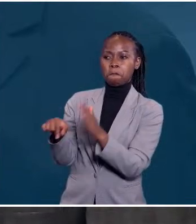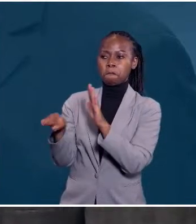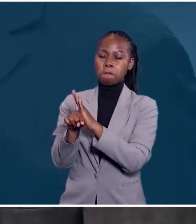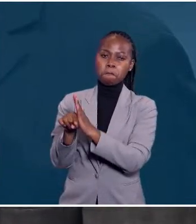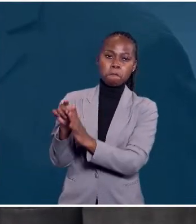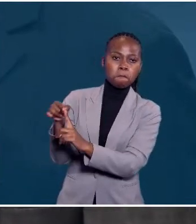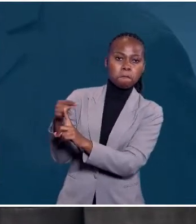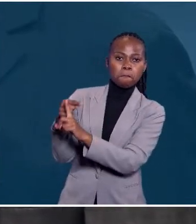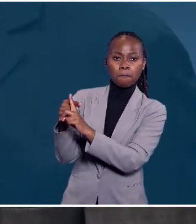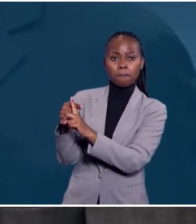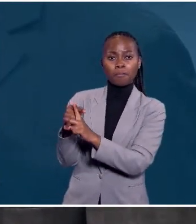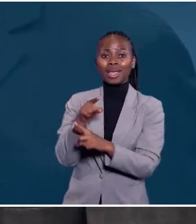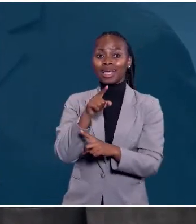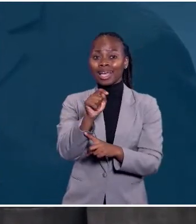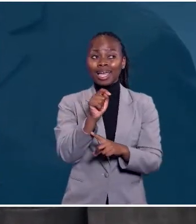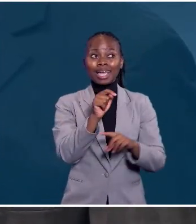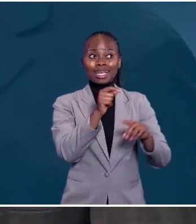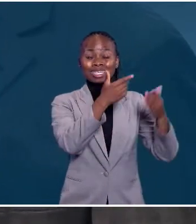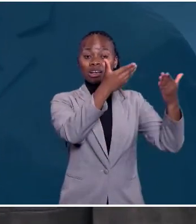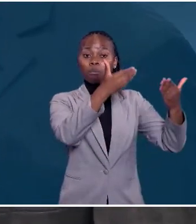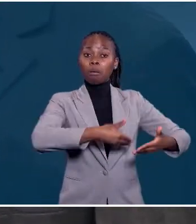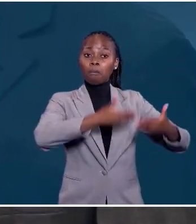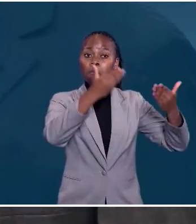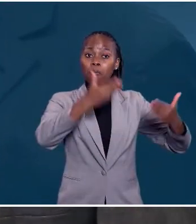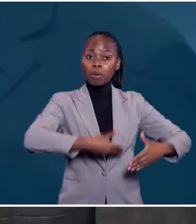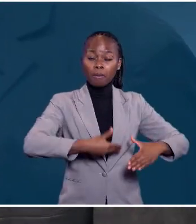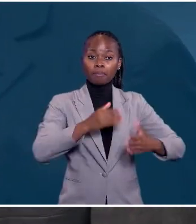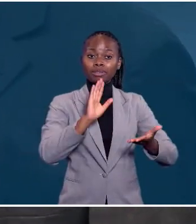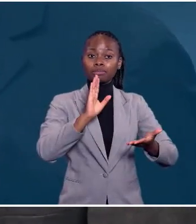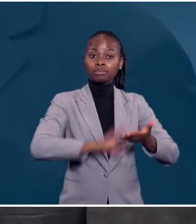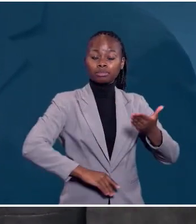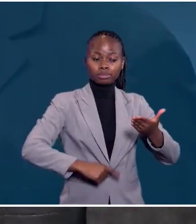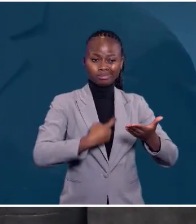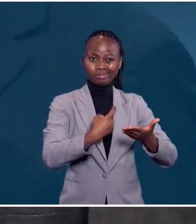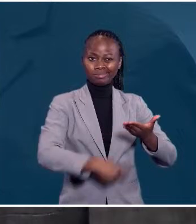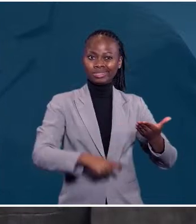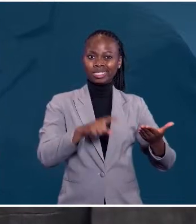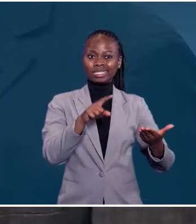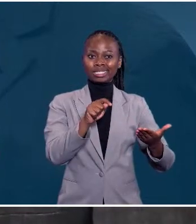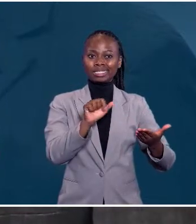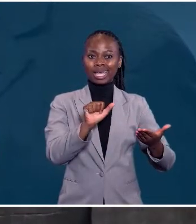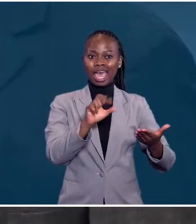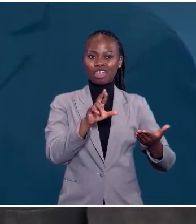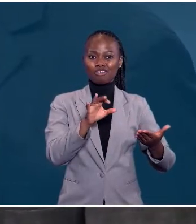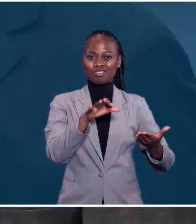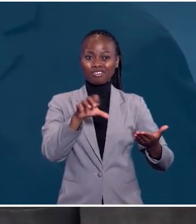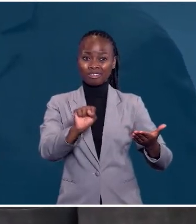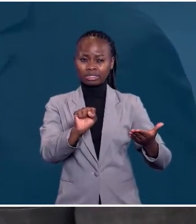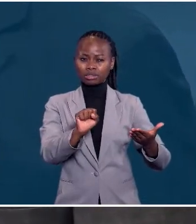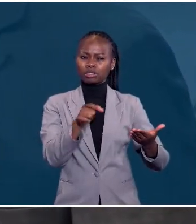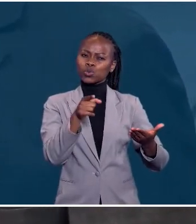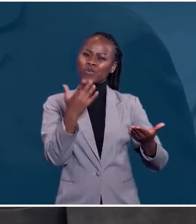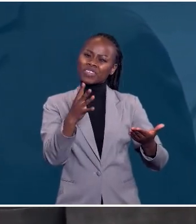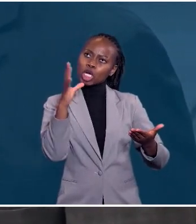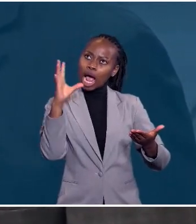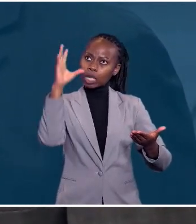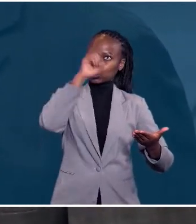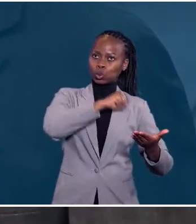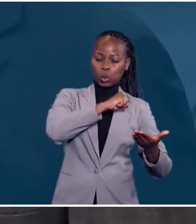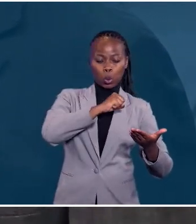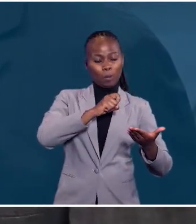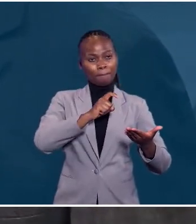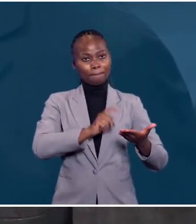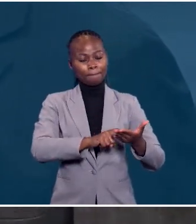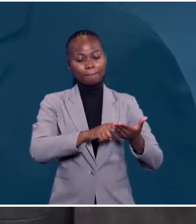tariffs and their impact? That's a very general question, I know, but just give us a flavor of what